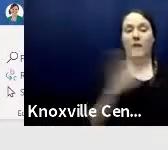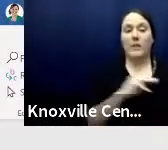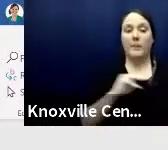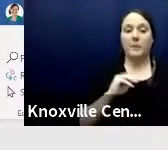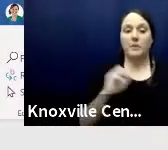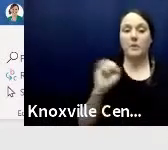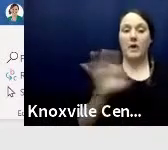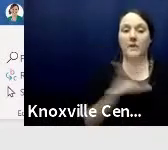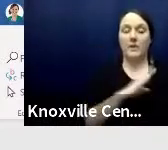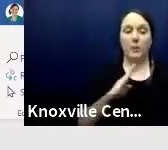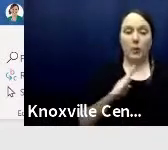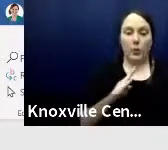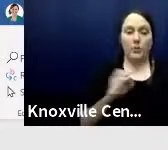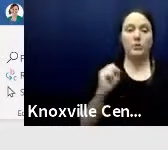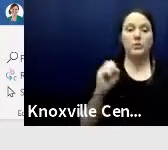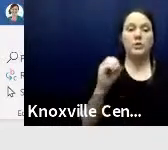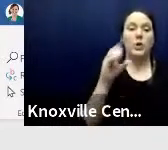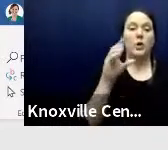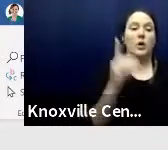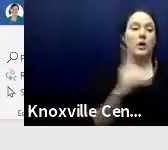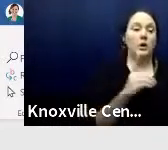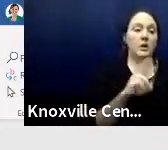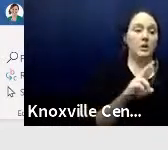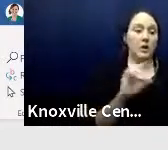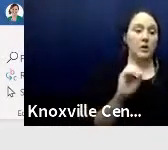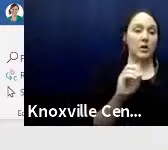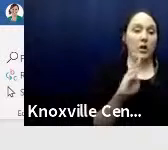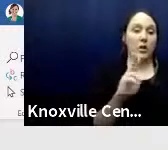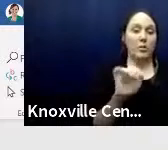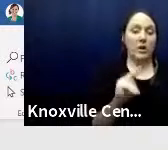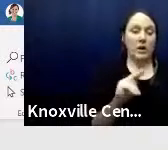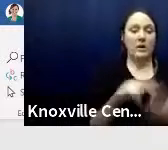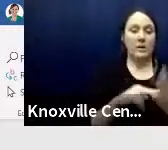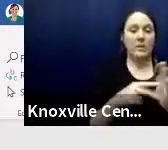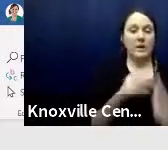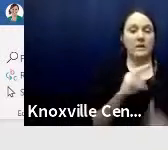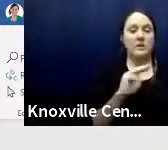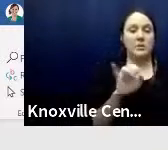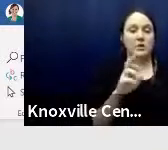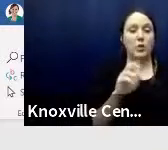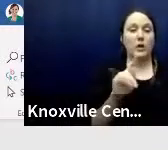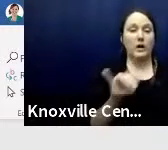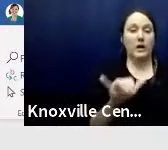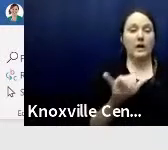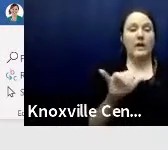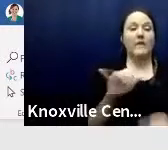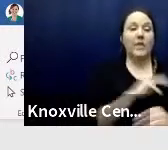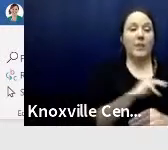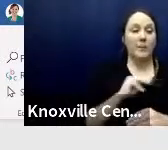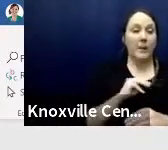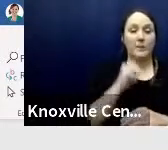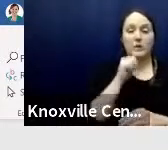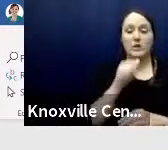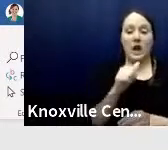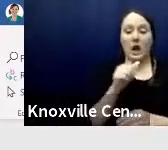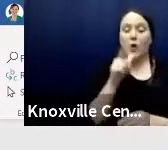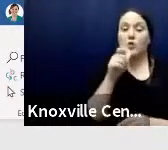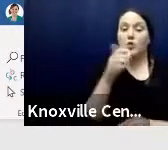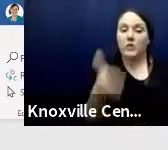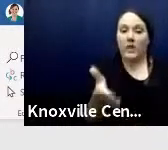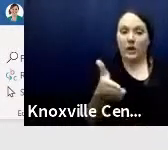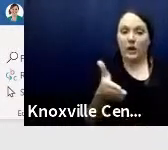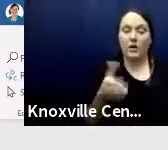So Dr. O'Brien, I think that would mean a majority of the membership, not a majority of the voting members present. I believe